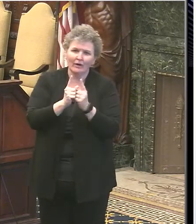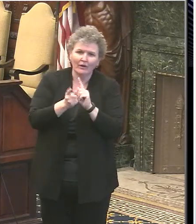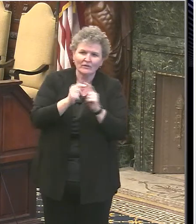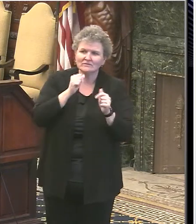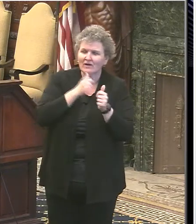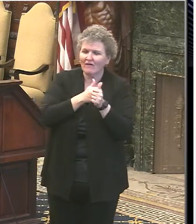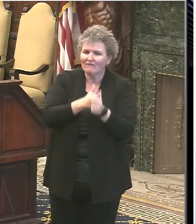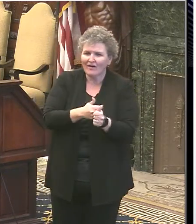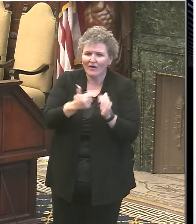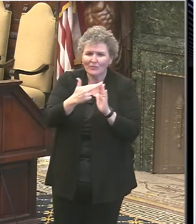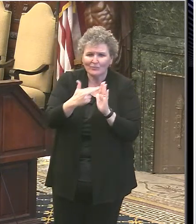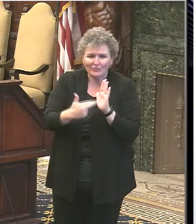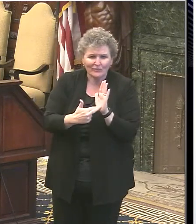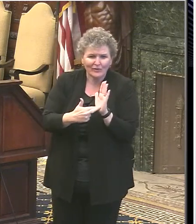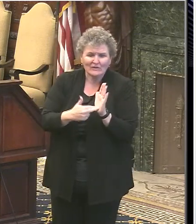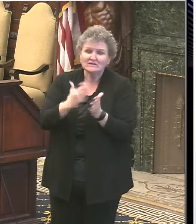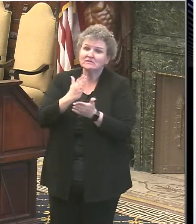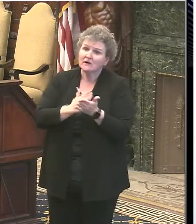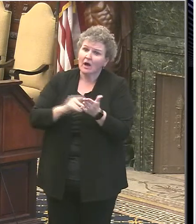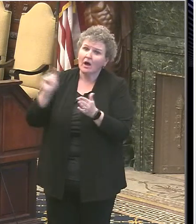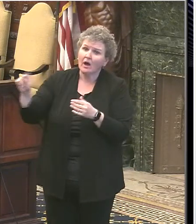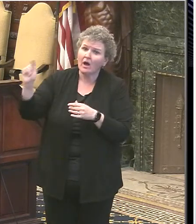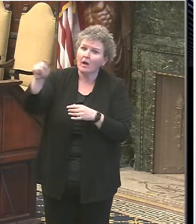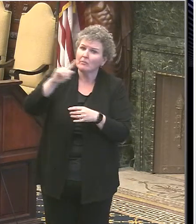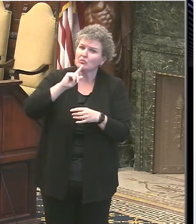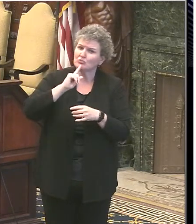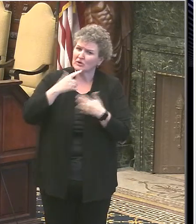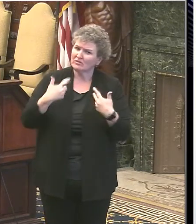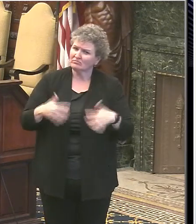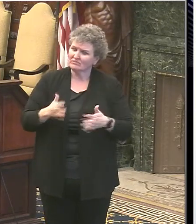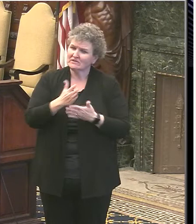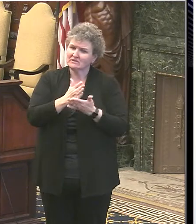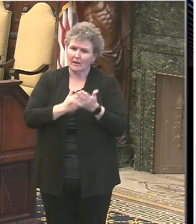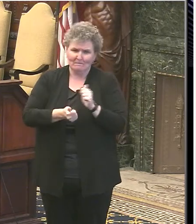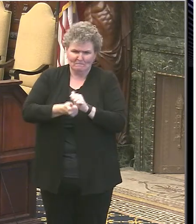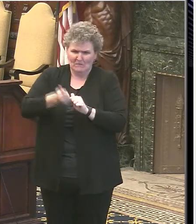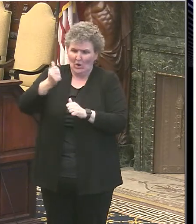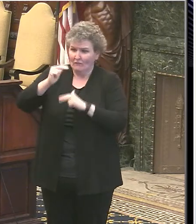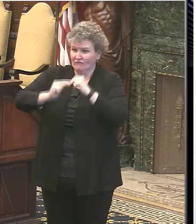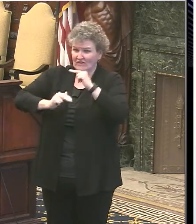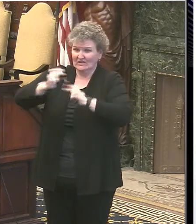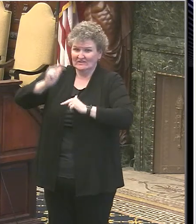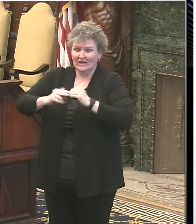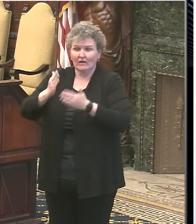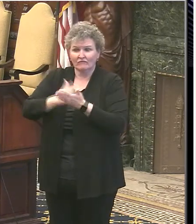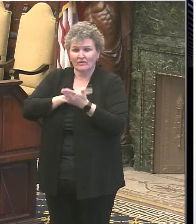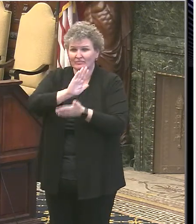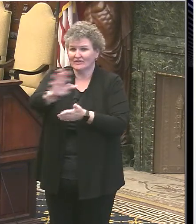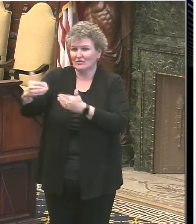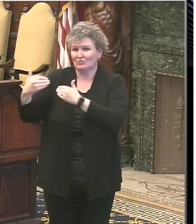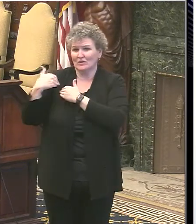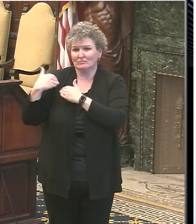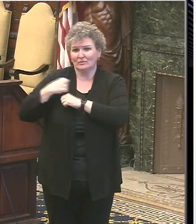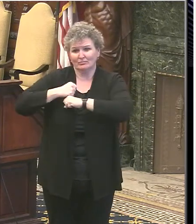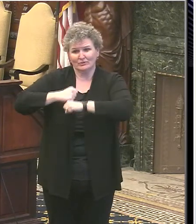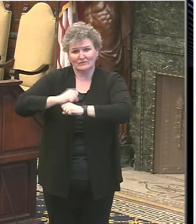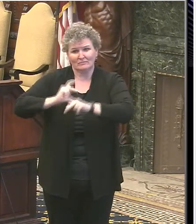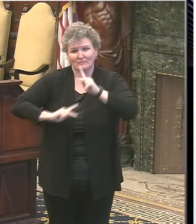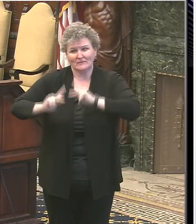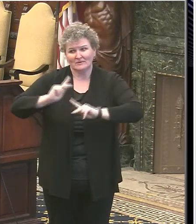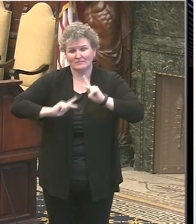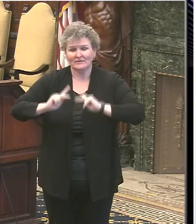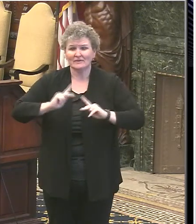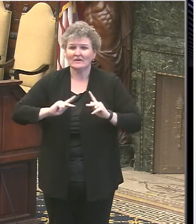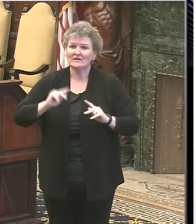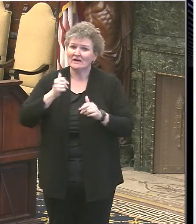some, but I'm hopeful that most of the facilities in the city will be responsible and try to protect the residents. Yeah,